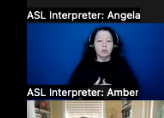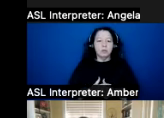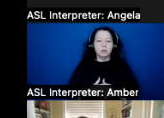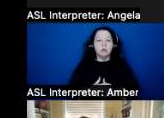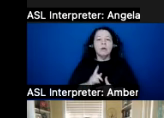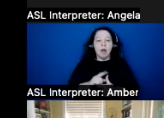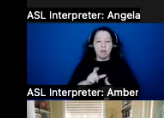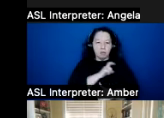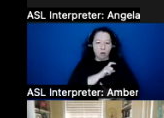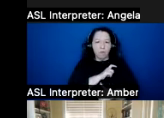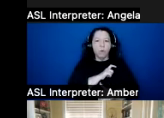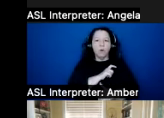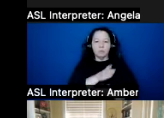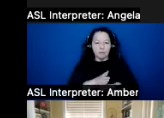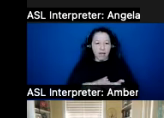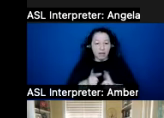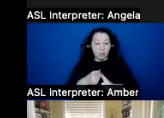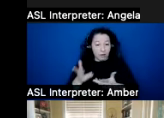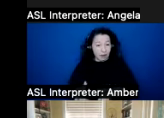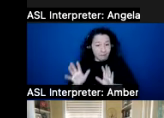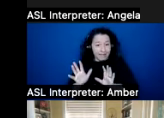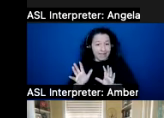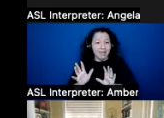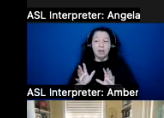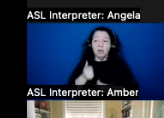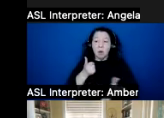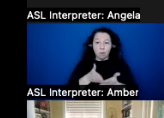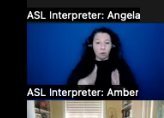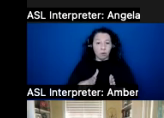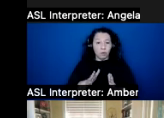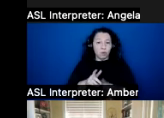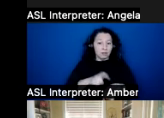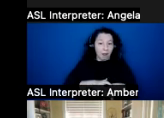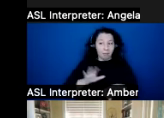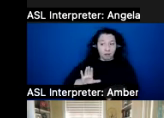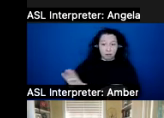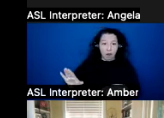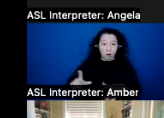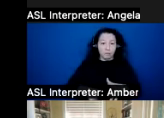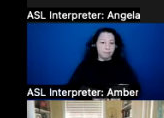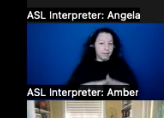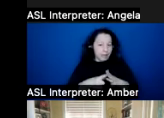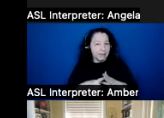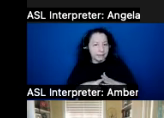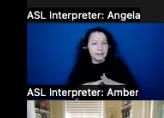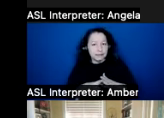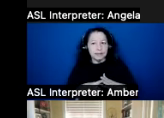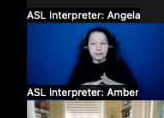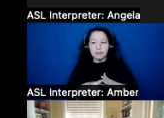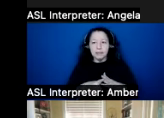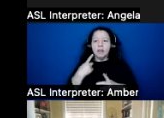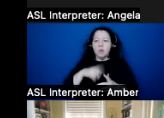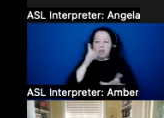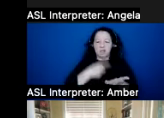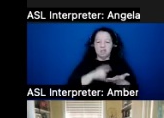enforcement phase of investigation is complete, when the prosecutor's phase that's when the prosecutor's phase begins, and we're going to get into